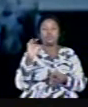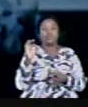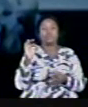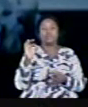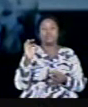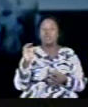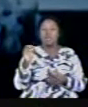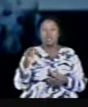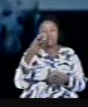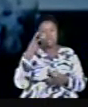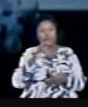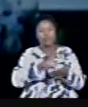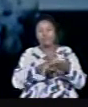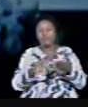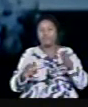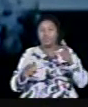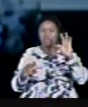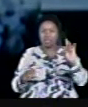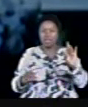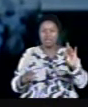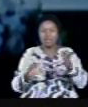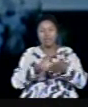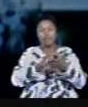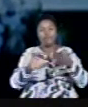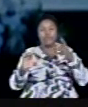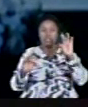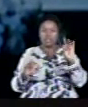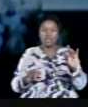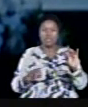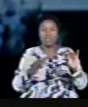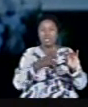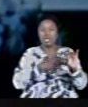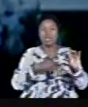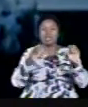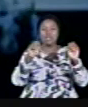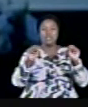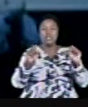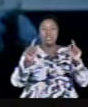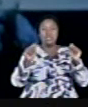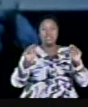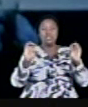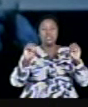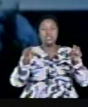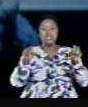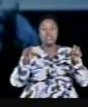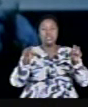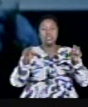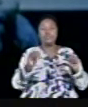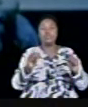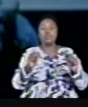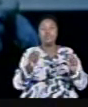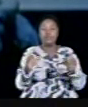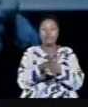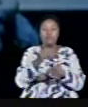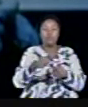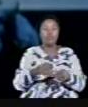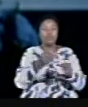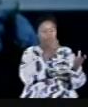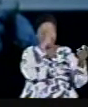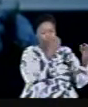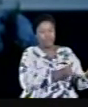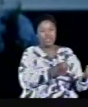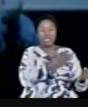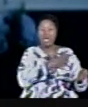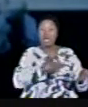verse 8. In verse 8, and Stephen, full of faith and power. That's the